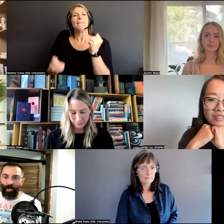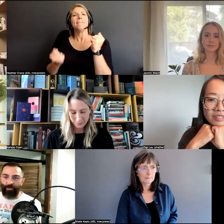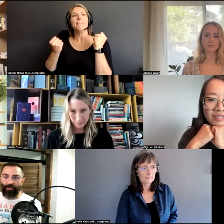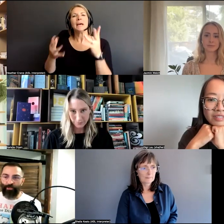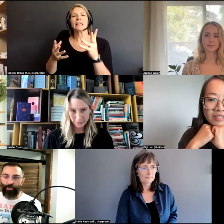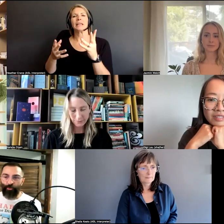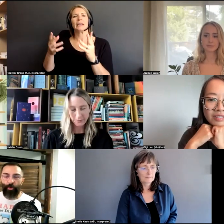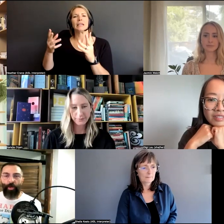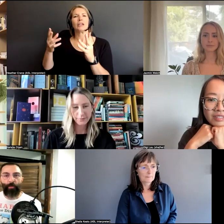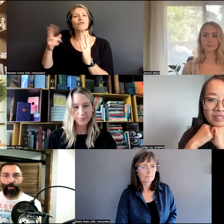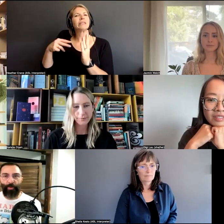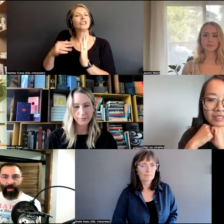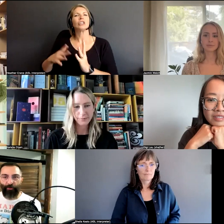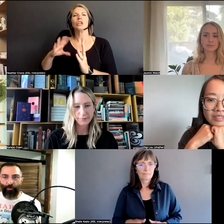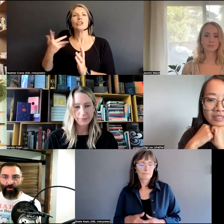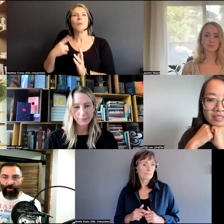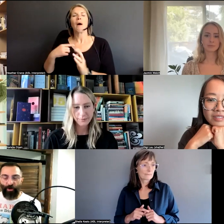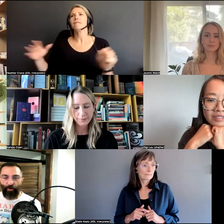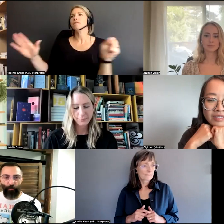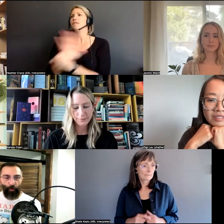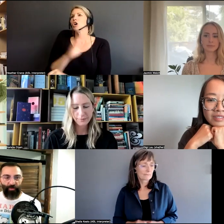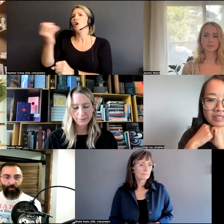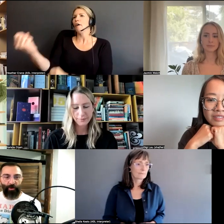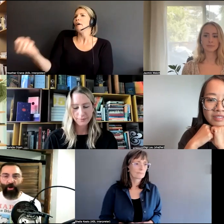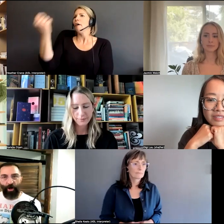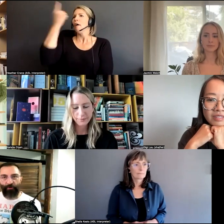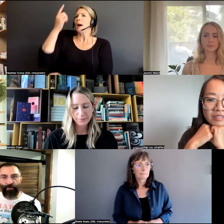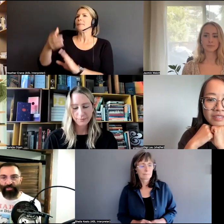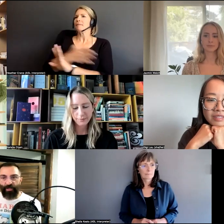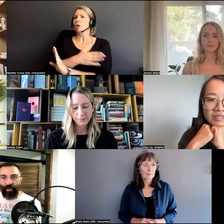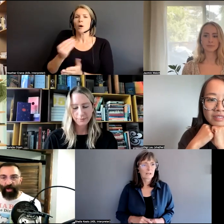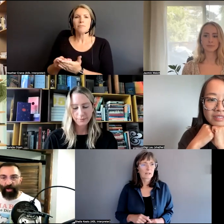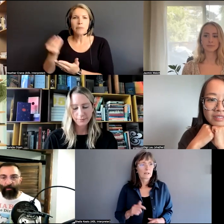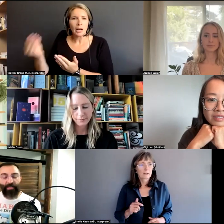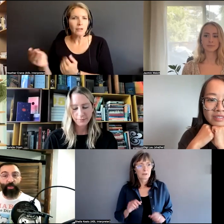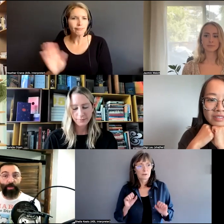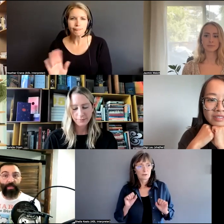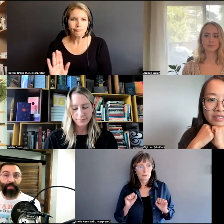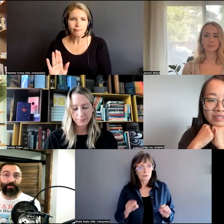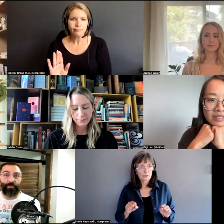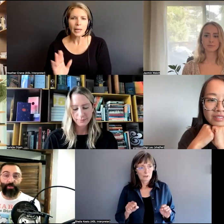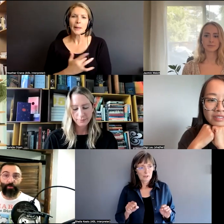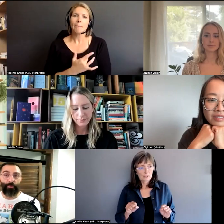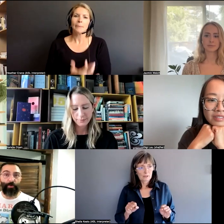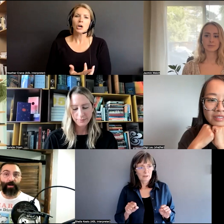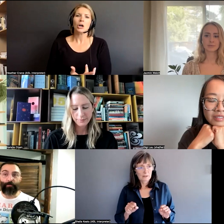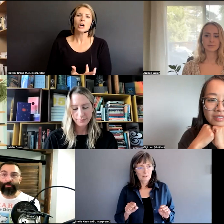a lot to prepare the reader for what the book offers by queuing